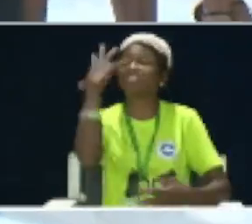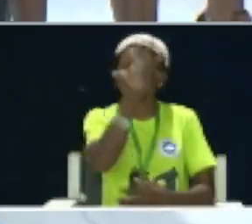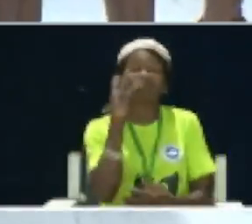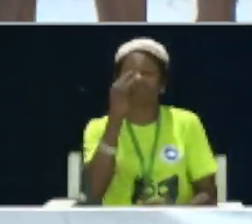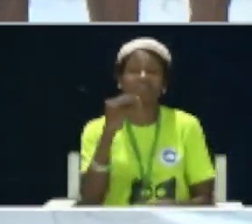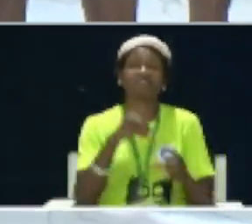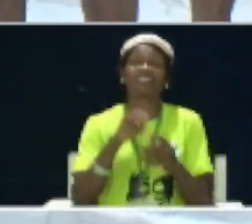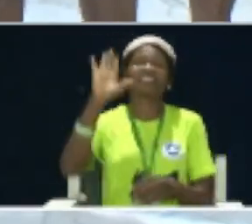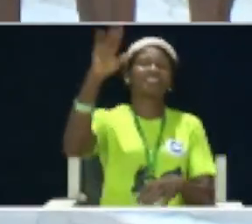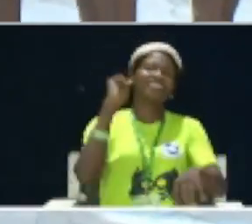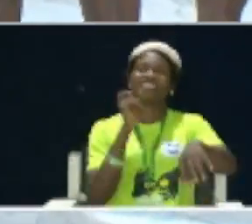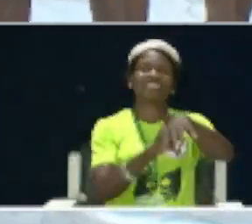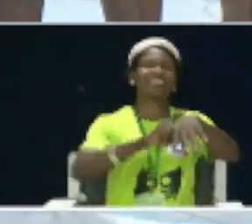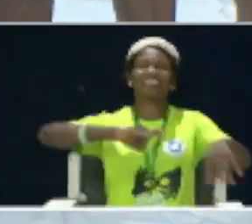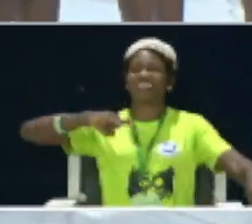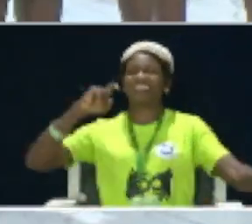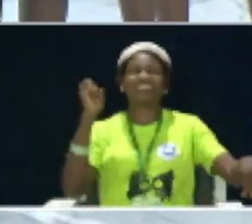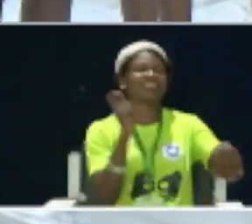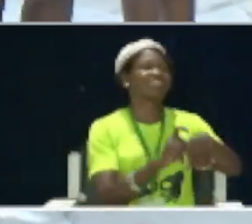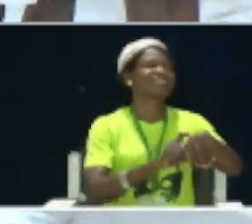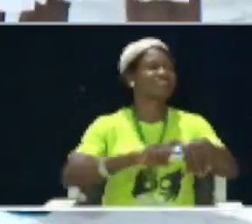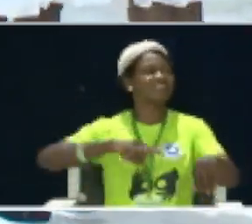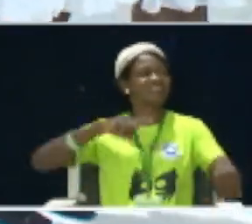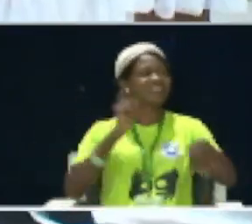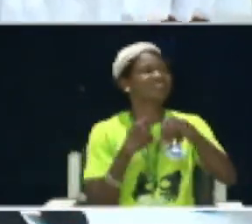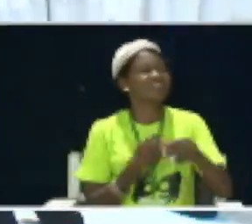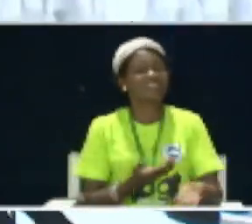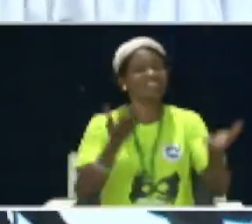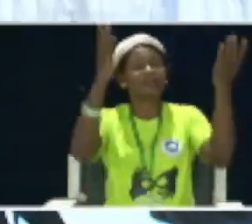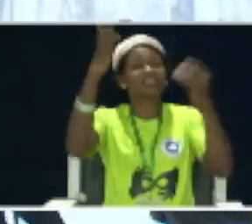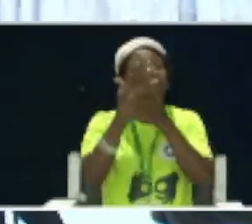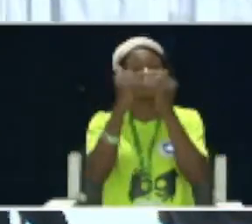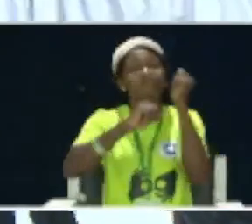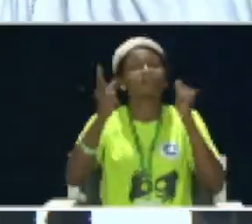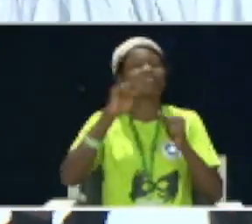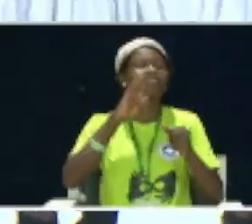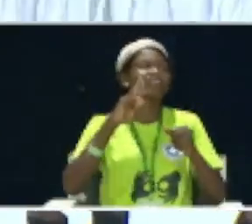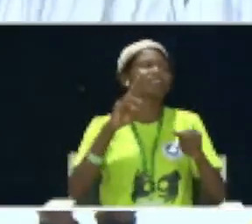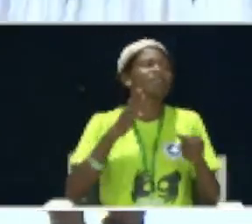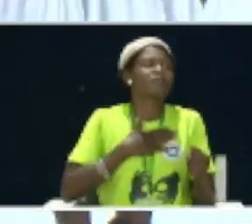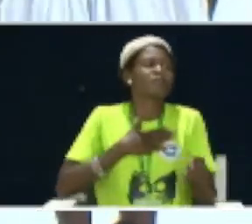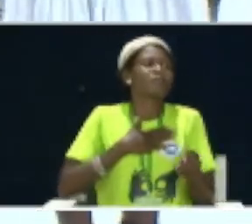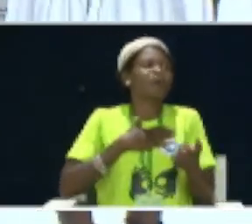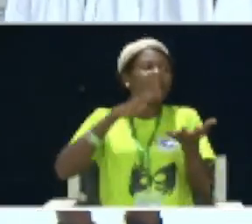time. You gotta participate in this with us. Lift your hands everywhere you are and say, my glory.